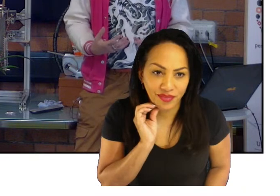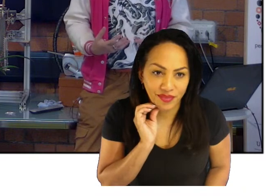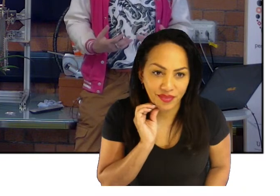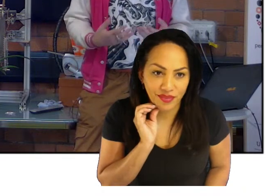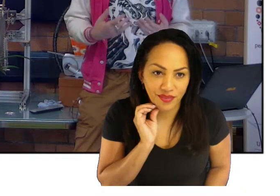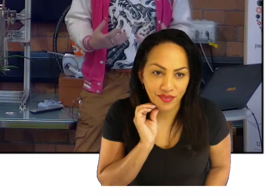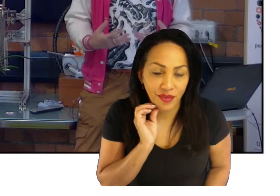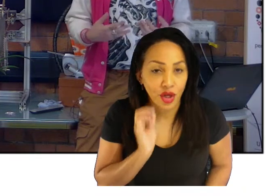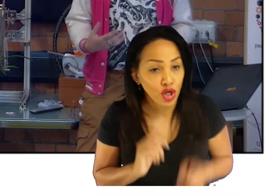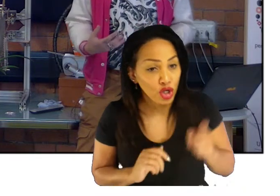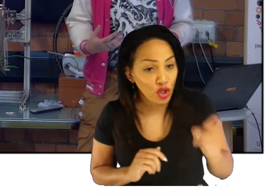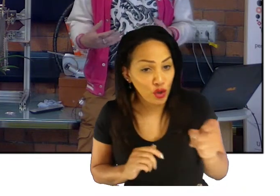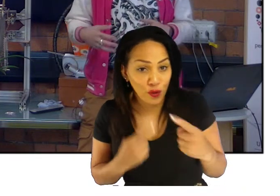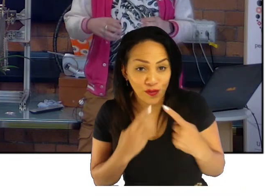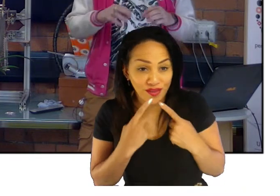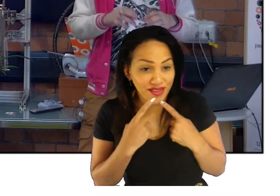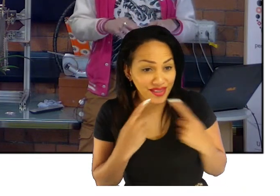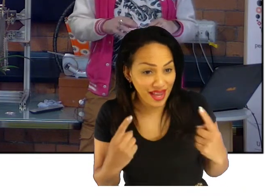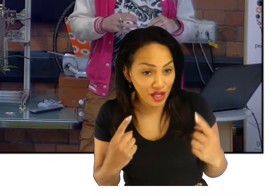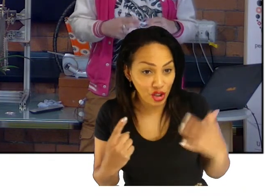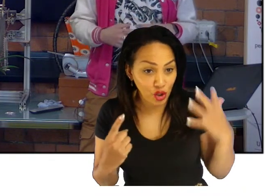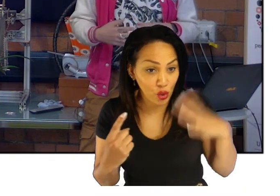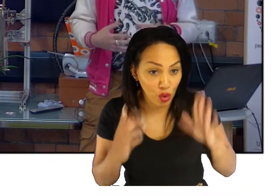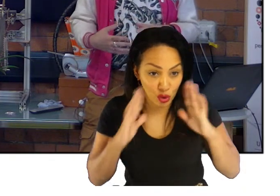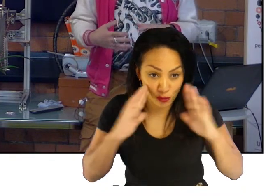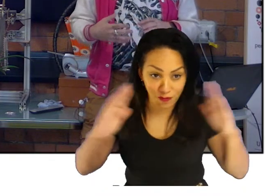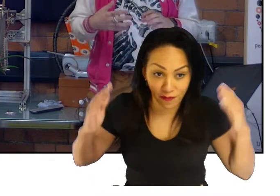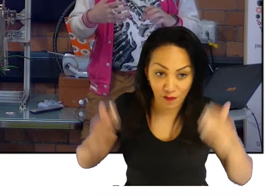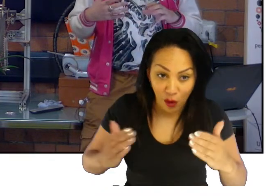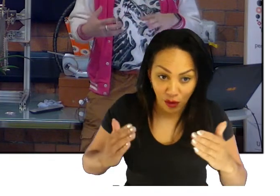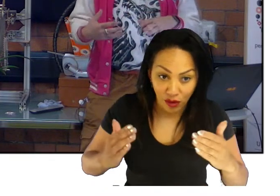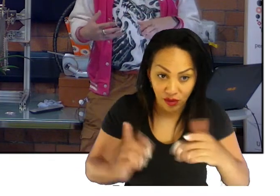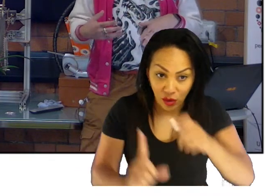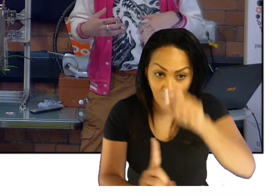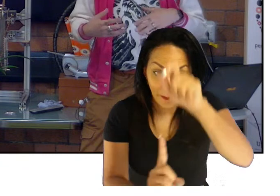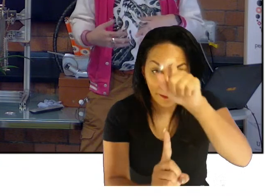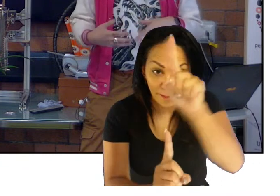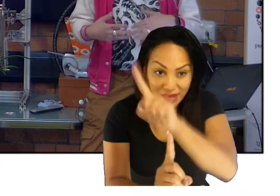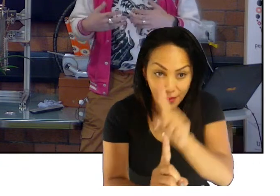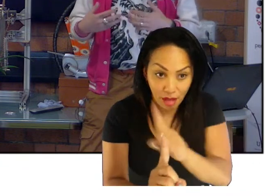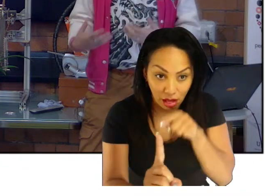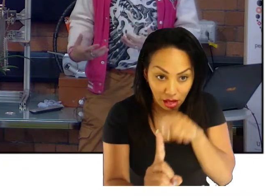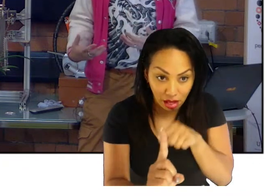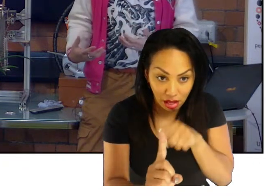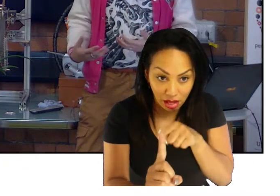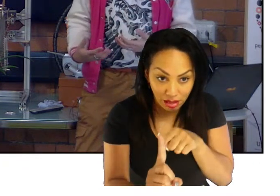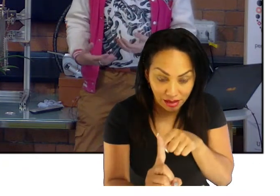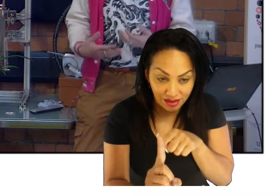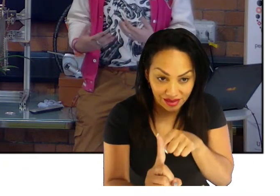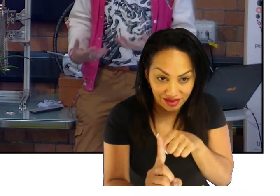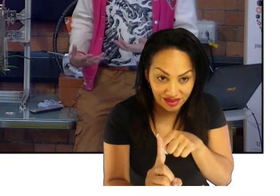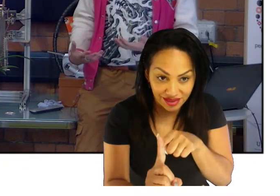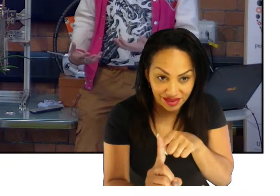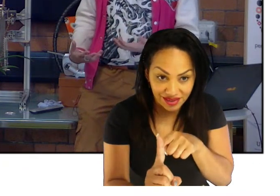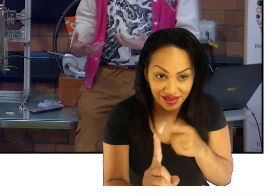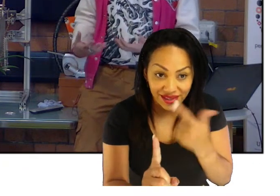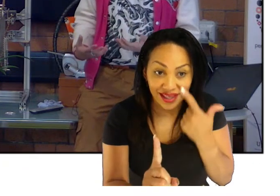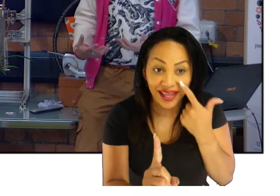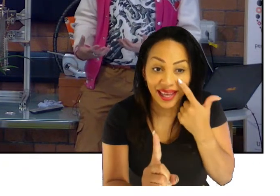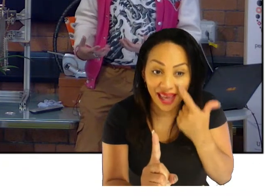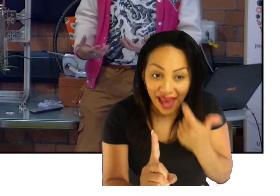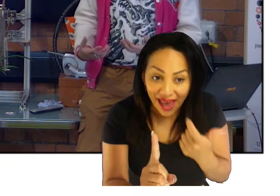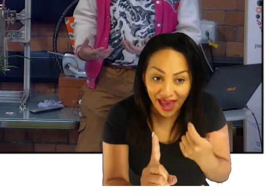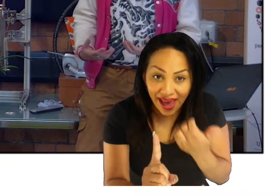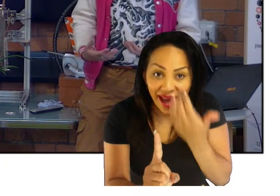design this around people. You want to design this around how to care for and respect